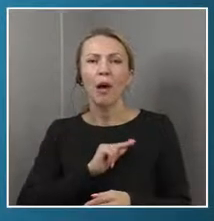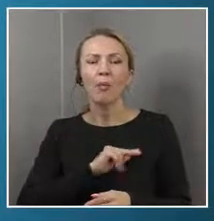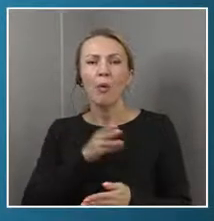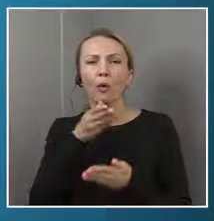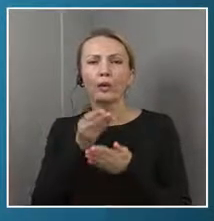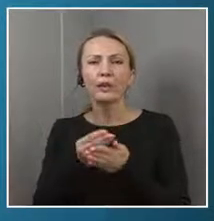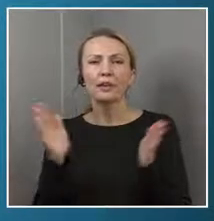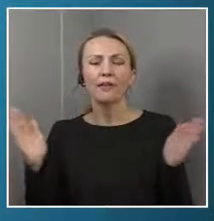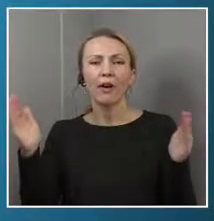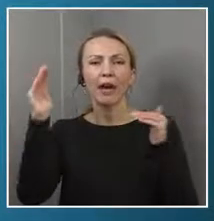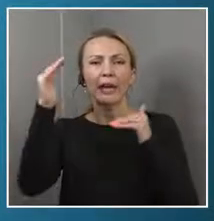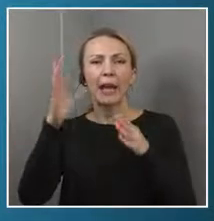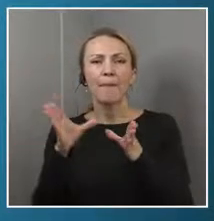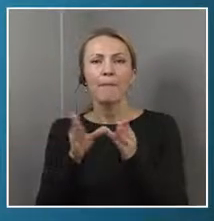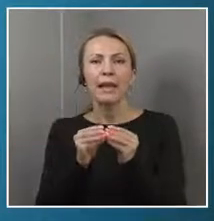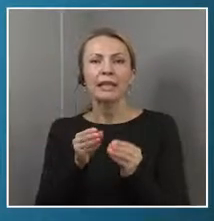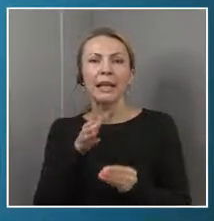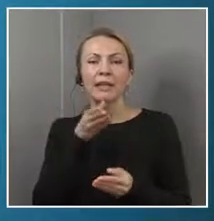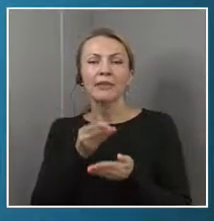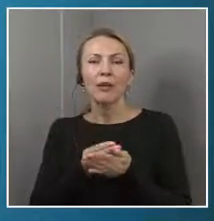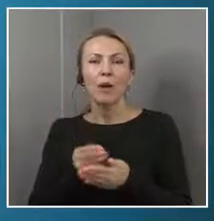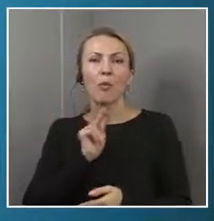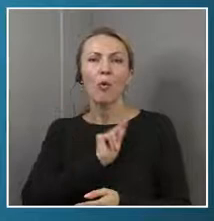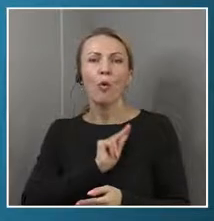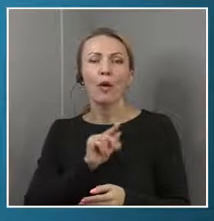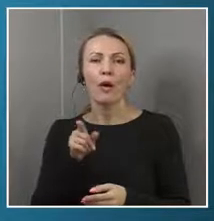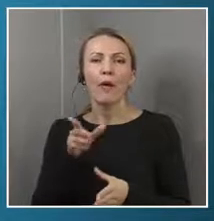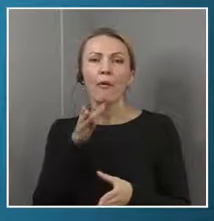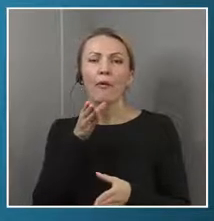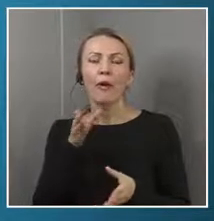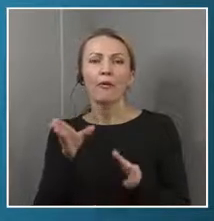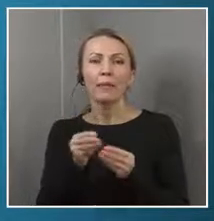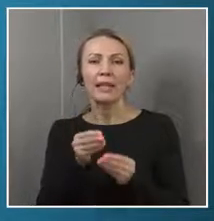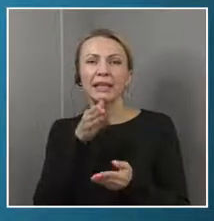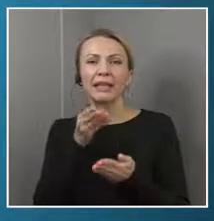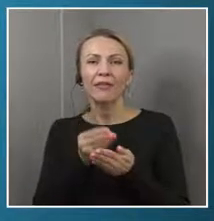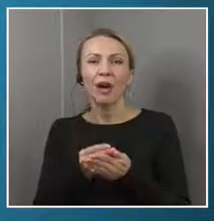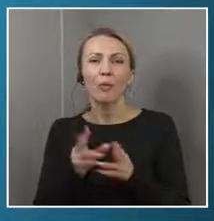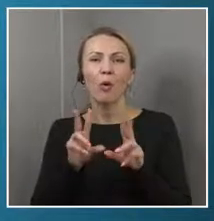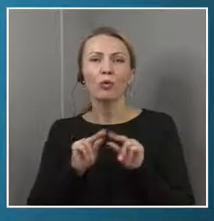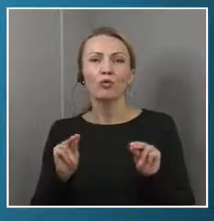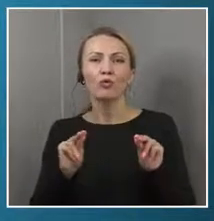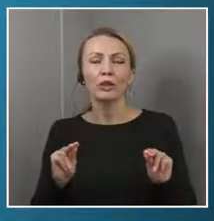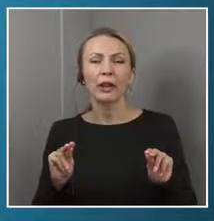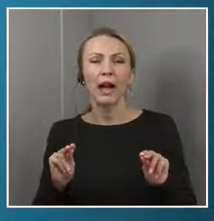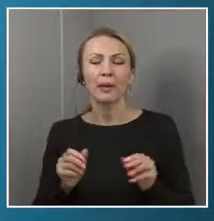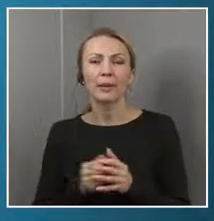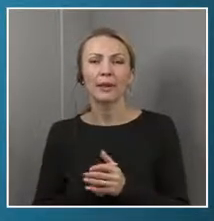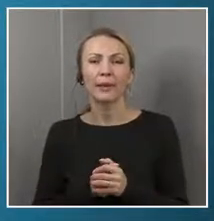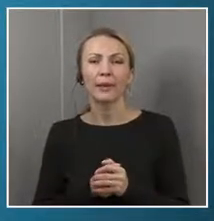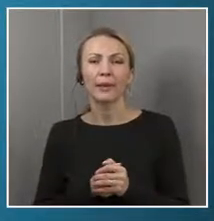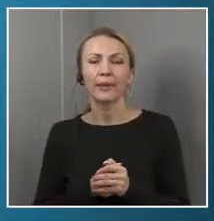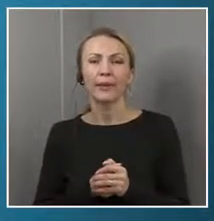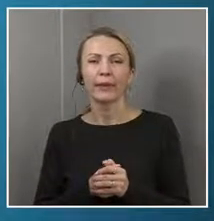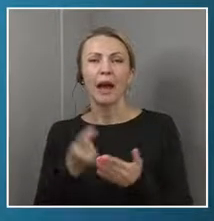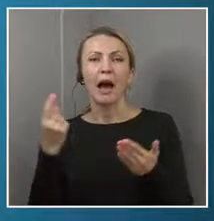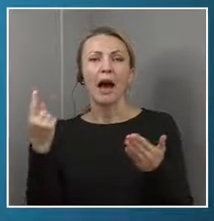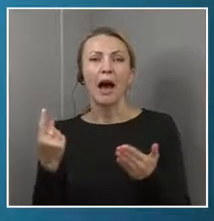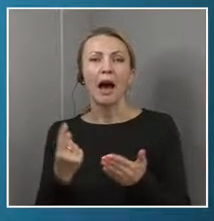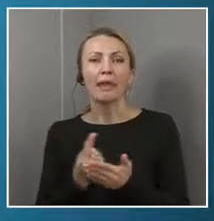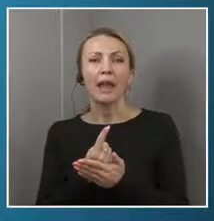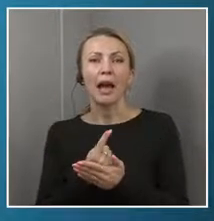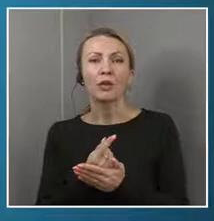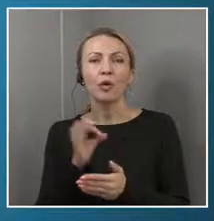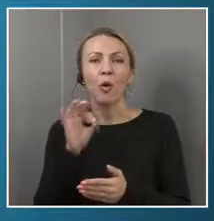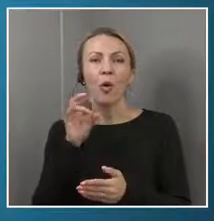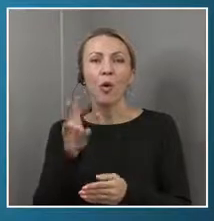And on at least one occasion, Bernini flooded the entire Belvedere courtyard of the Vatican Palace to stage a